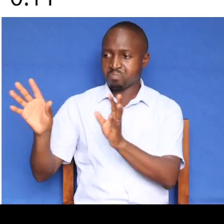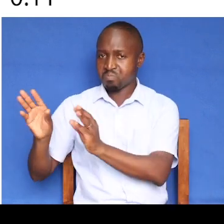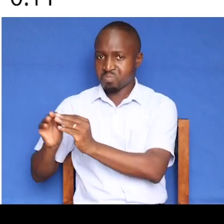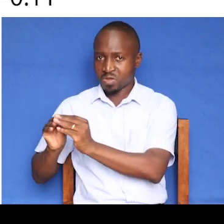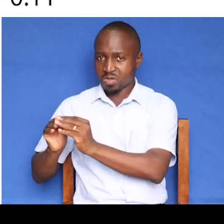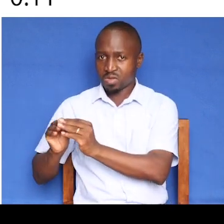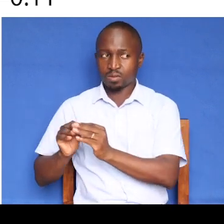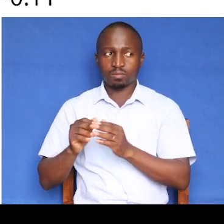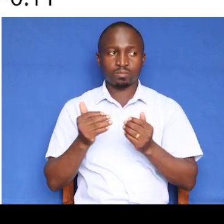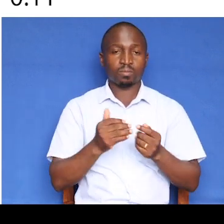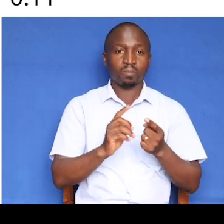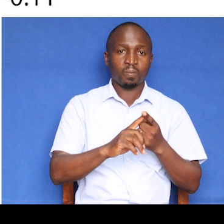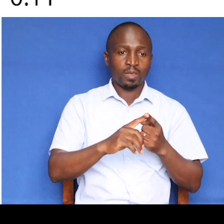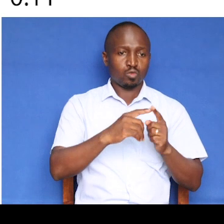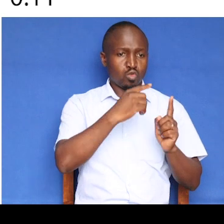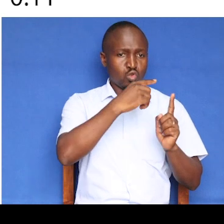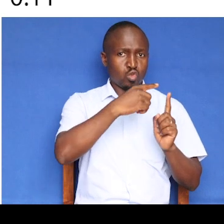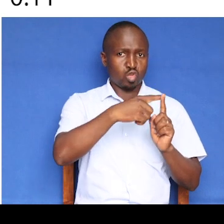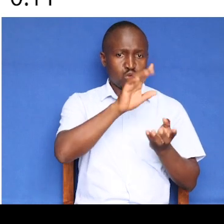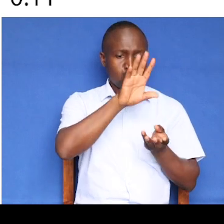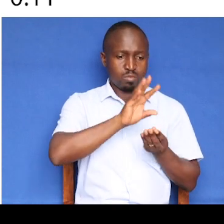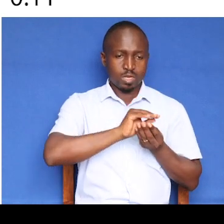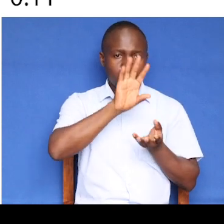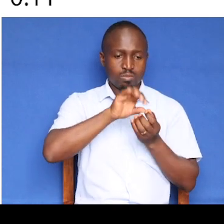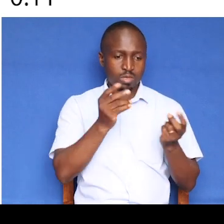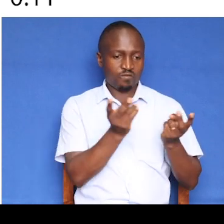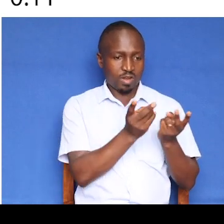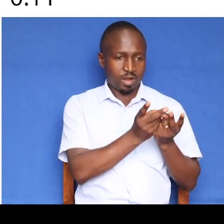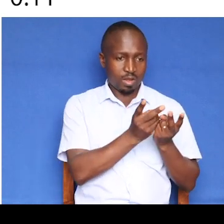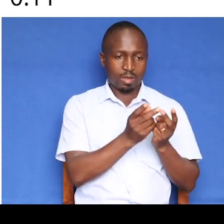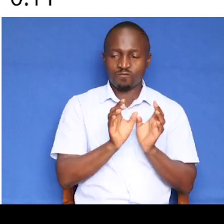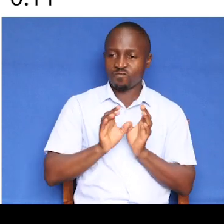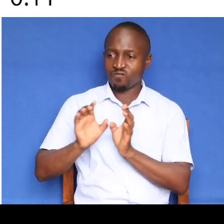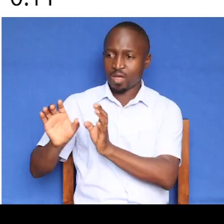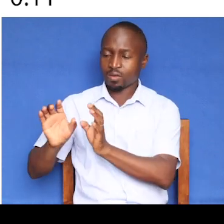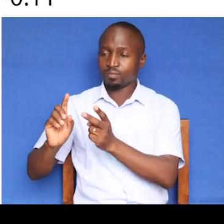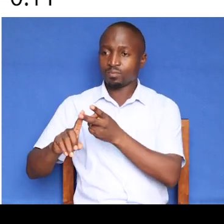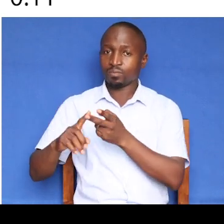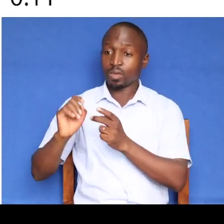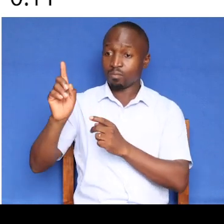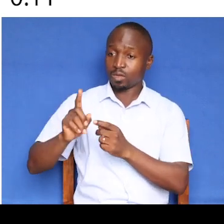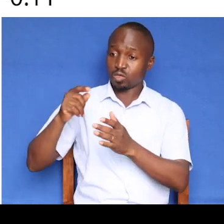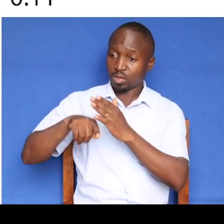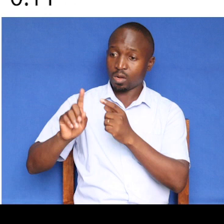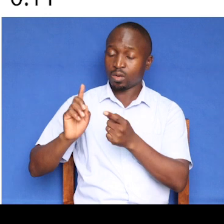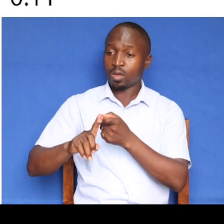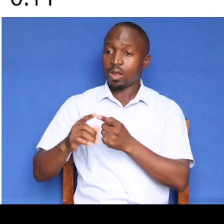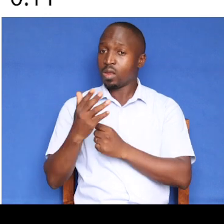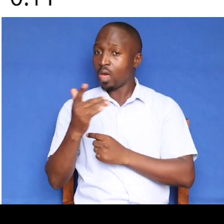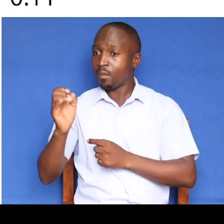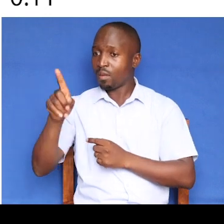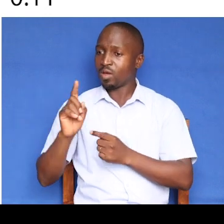500 plus 300 plus 500 plus 200. And then we have to take